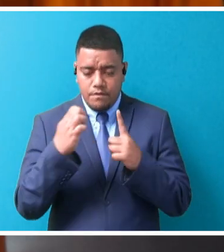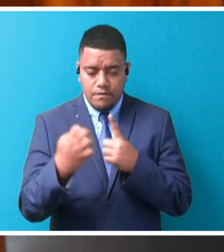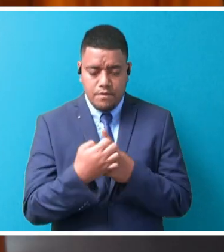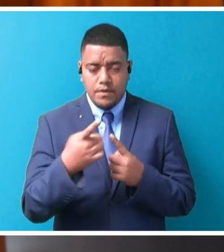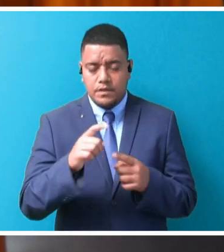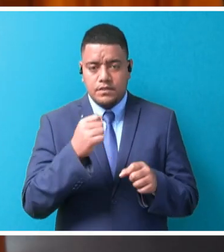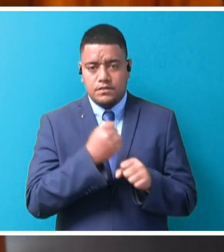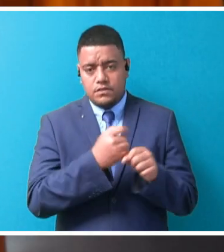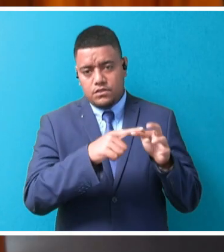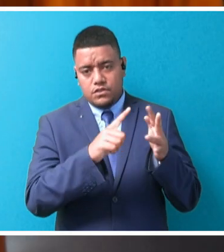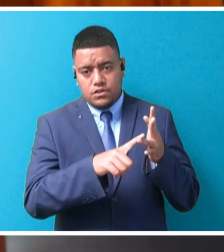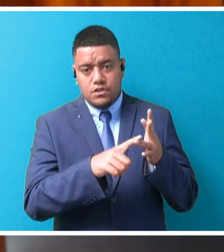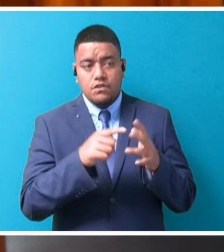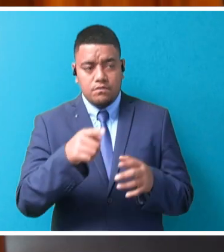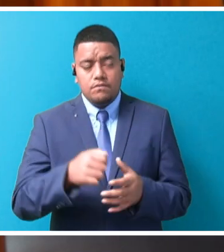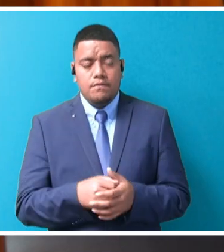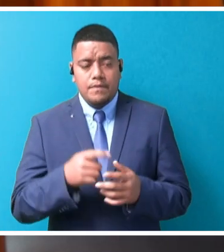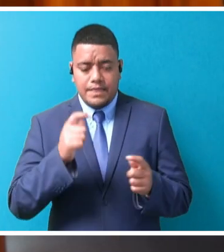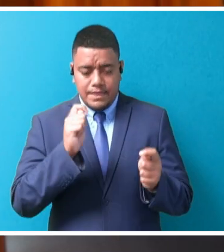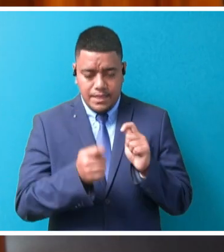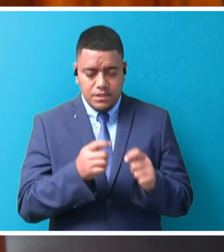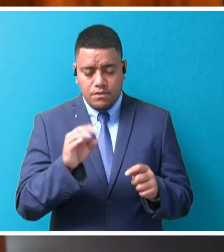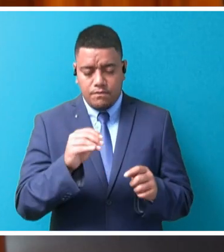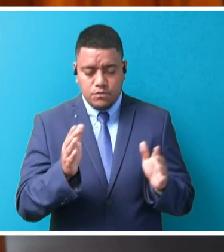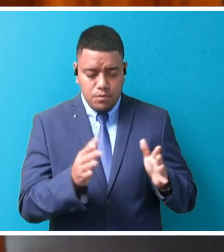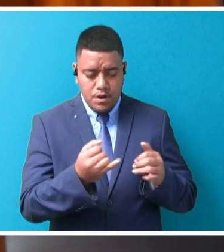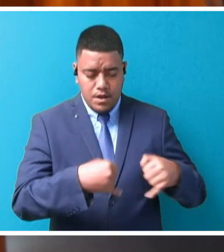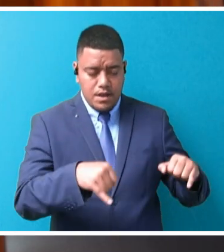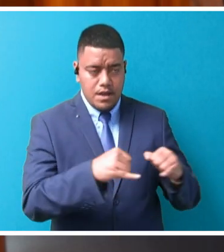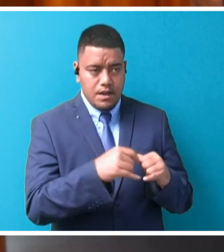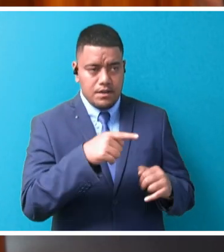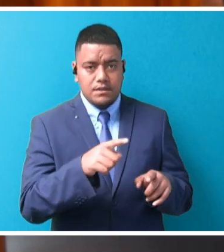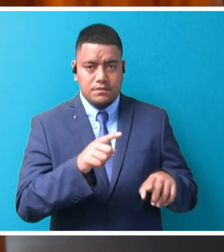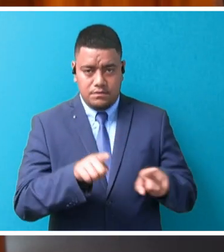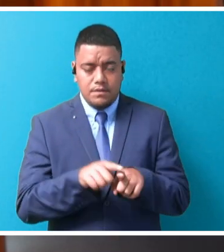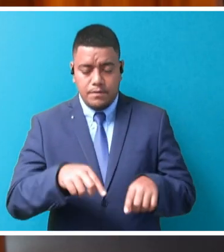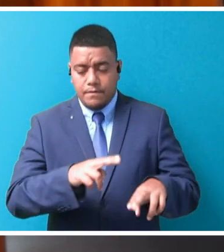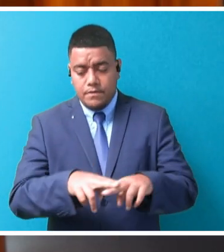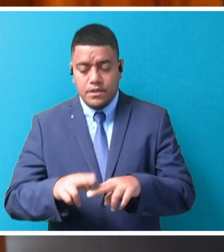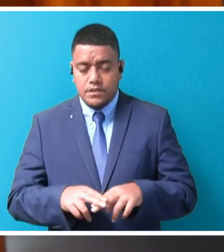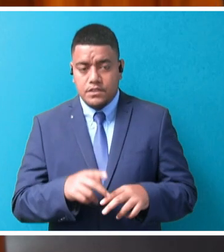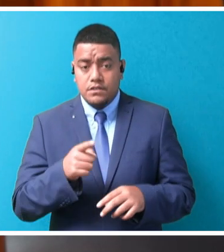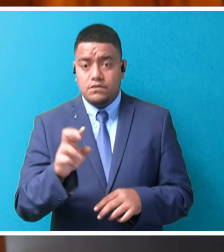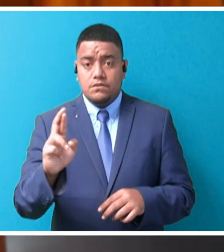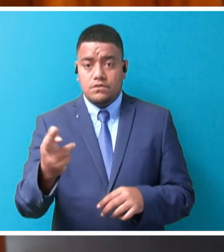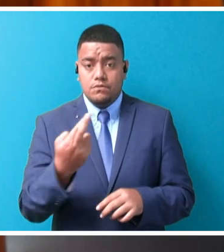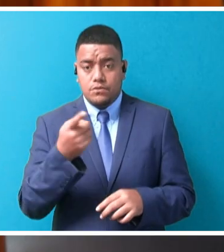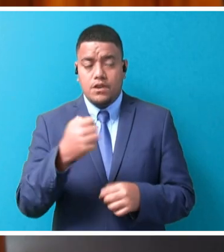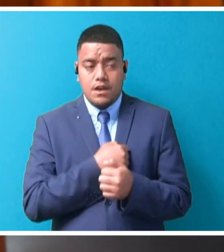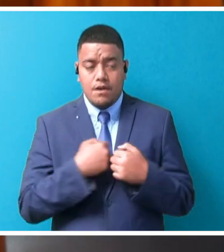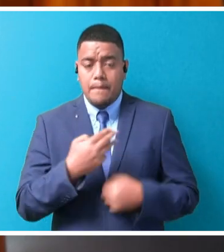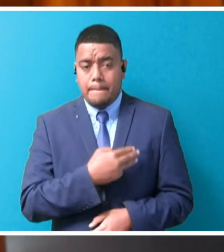geopolitical challenges that test the resilience of small island developing states like Fiji. In response, our